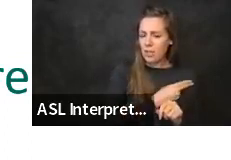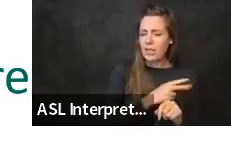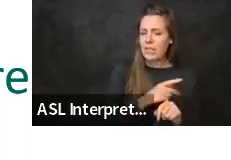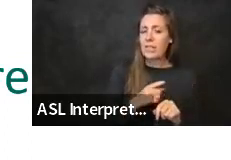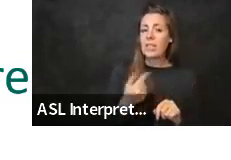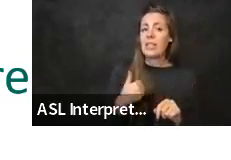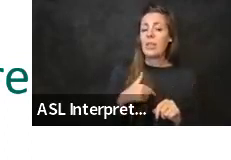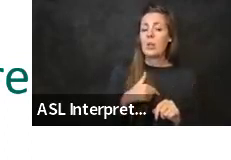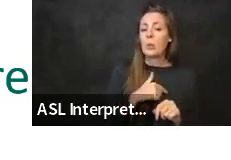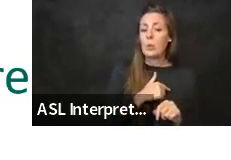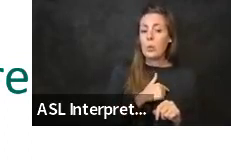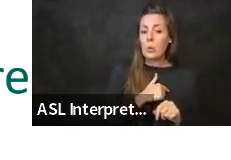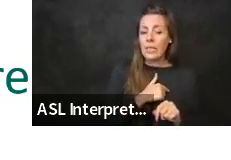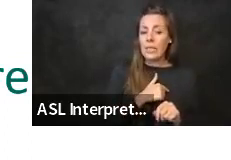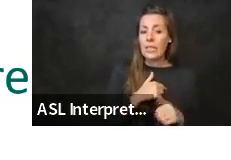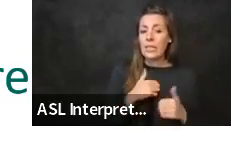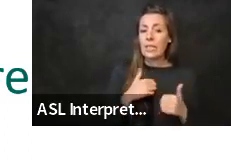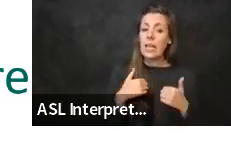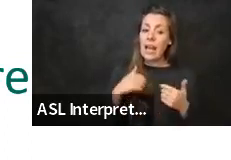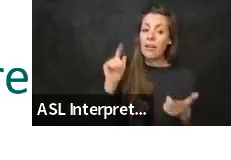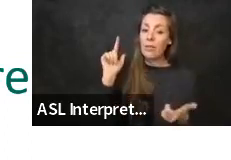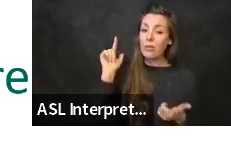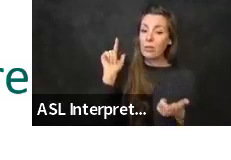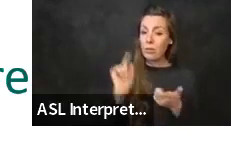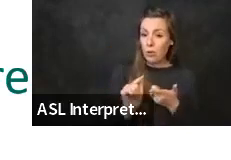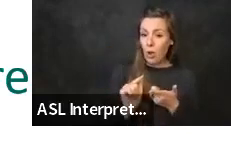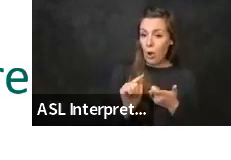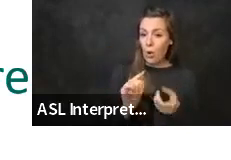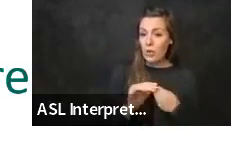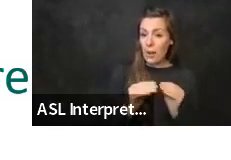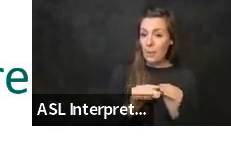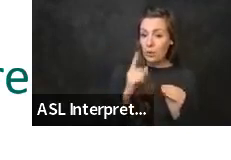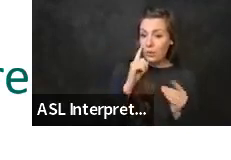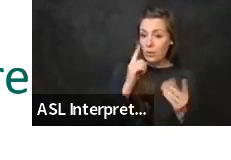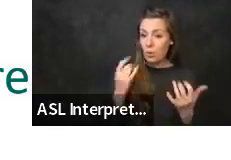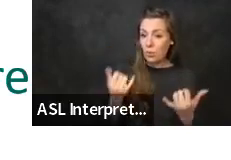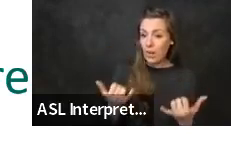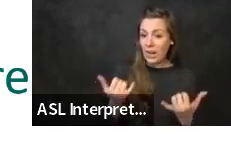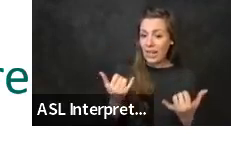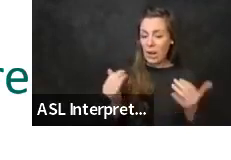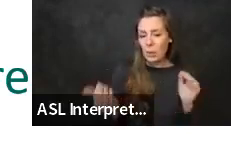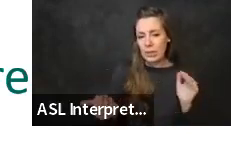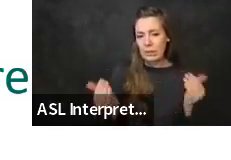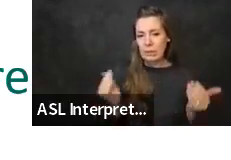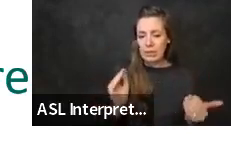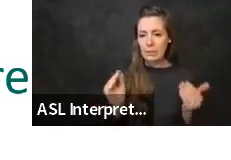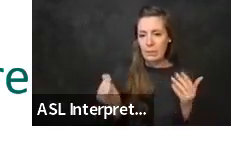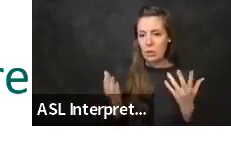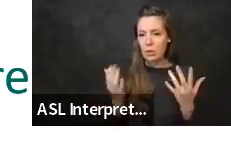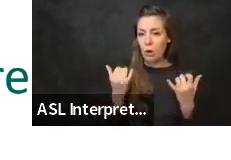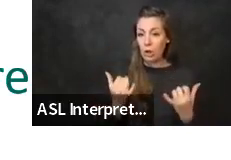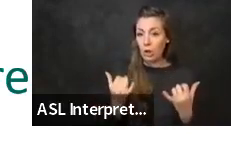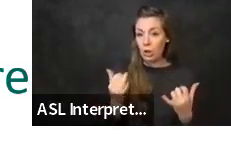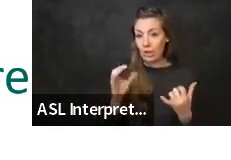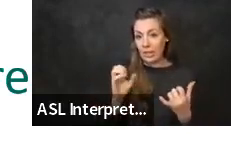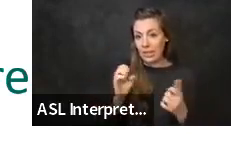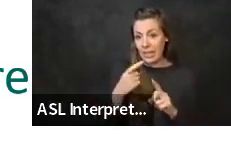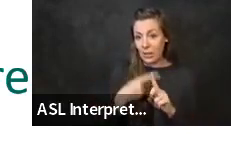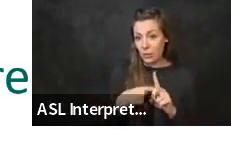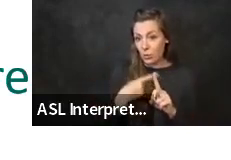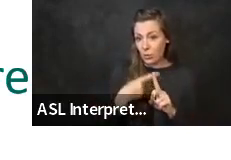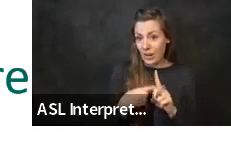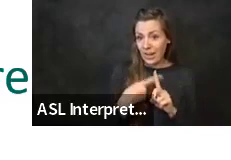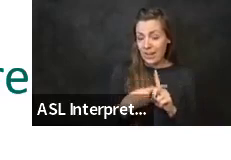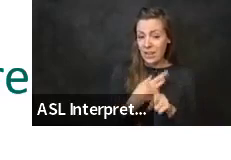we do have relatively low hospitalizations at this time as compared to our current case rate.